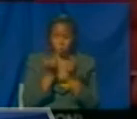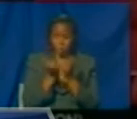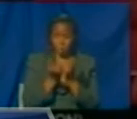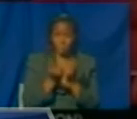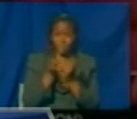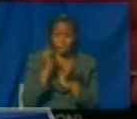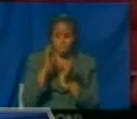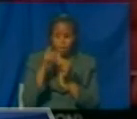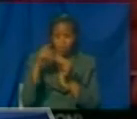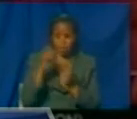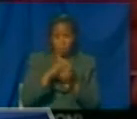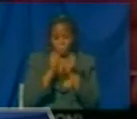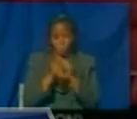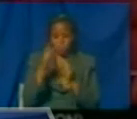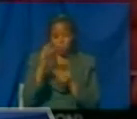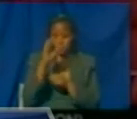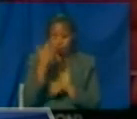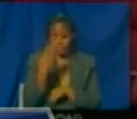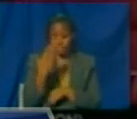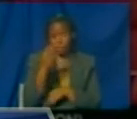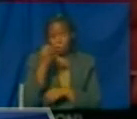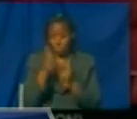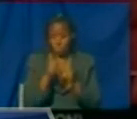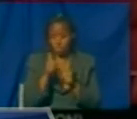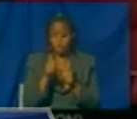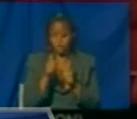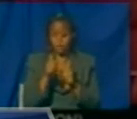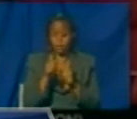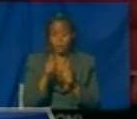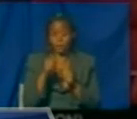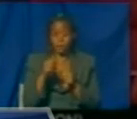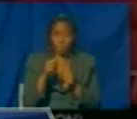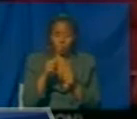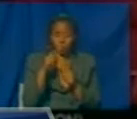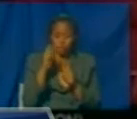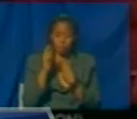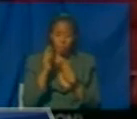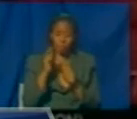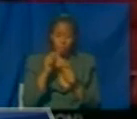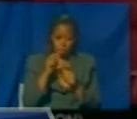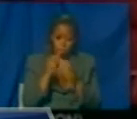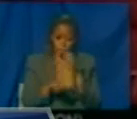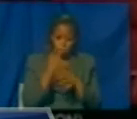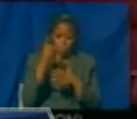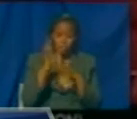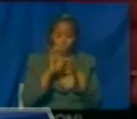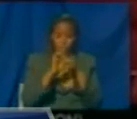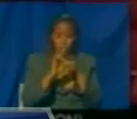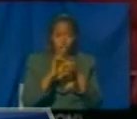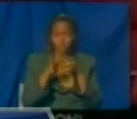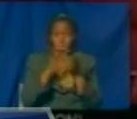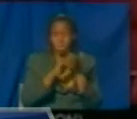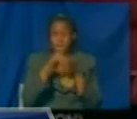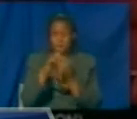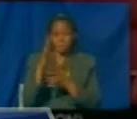General did not review the cabinet papers that gave birth to the joint venture, then he missed out very crucial